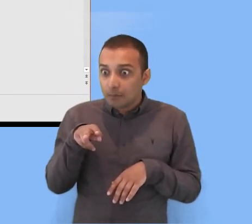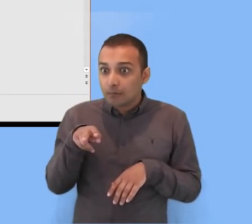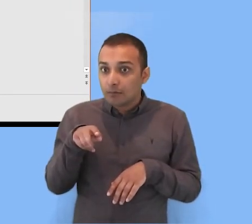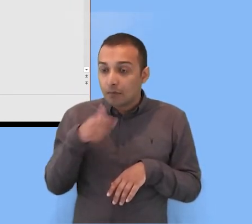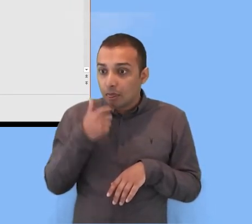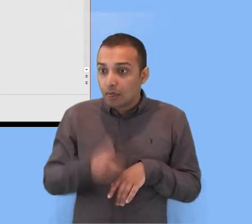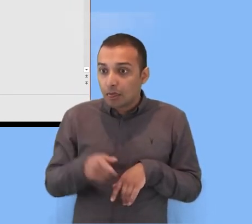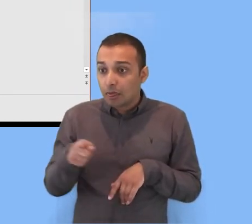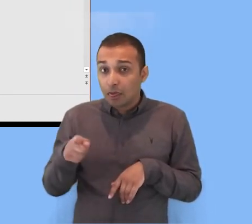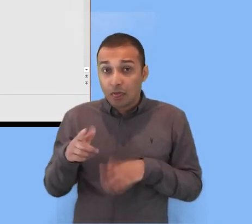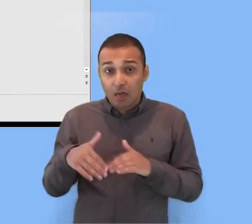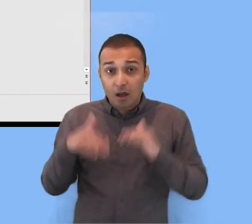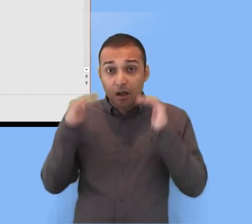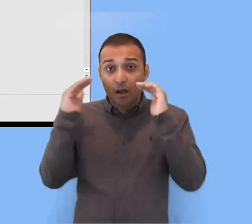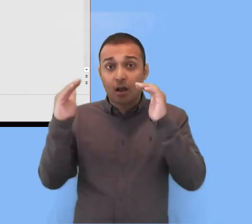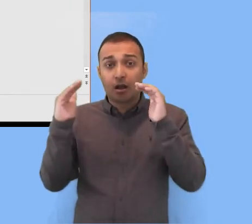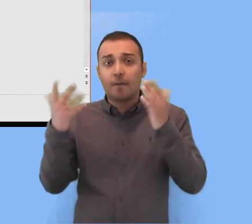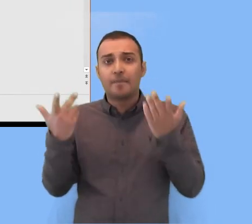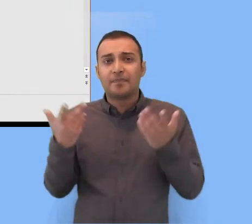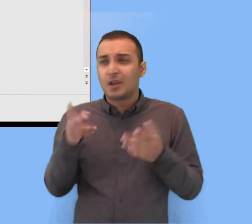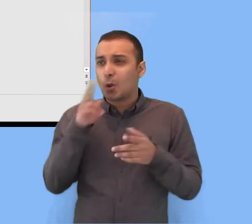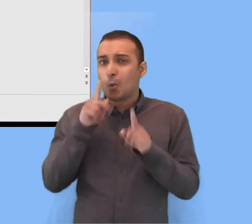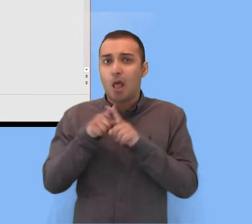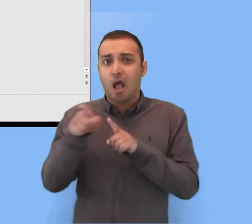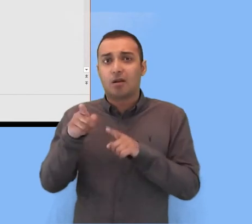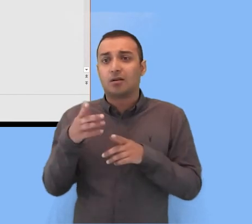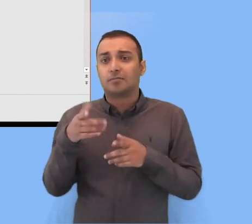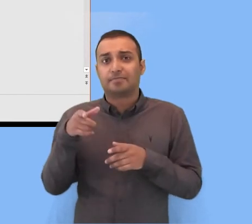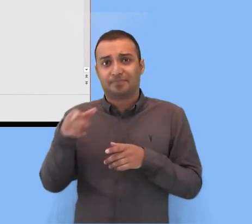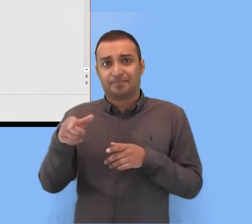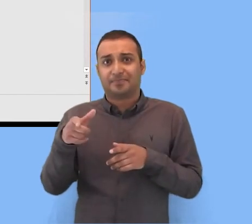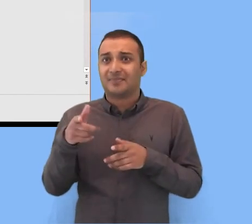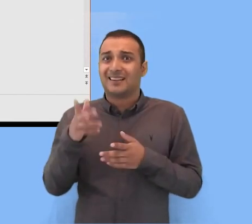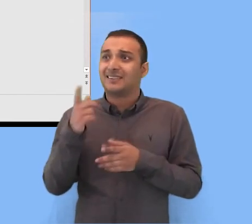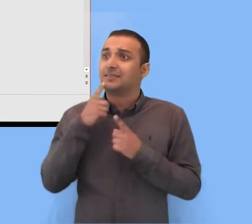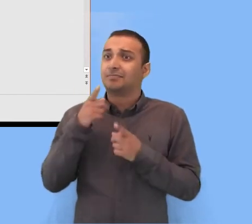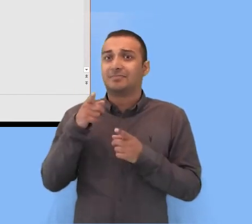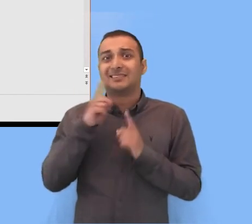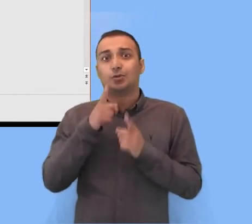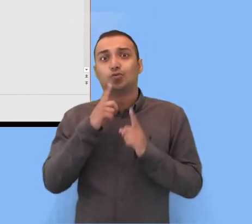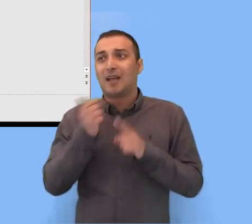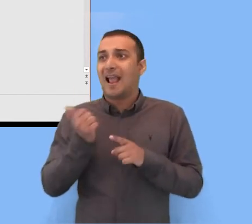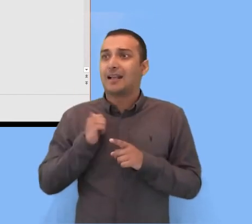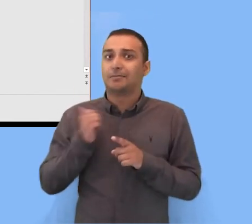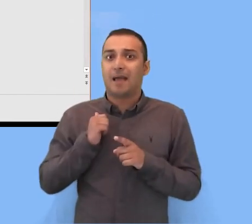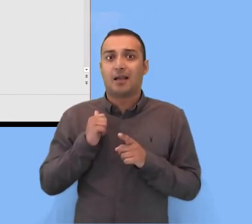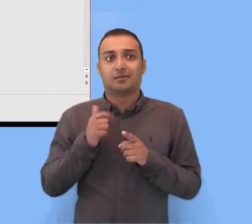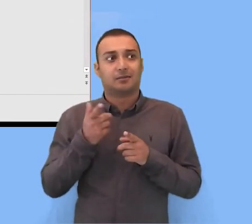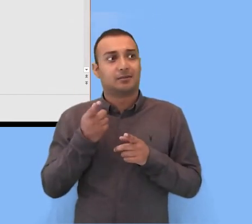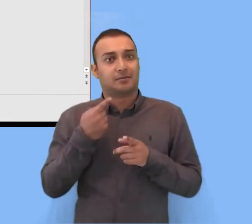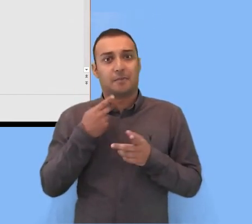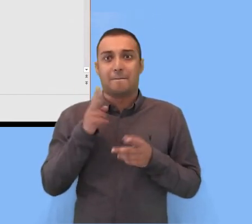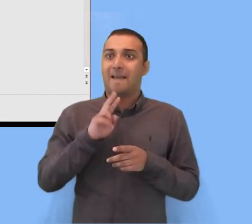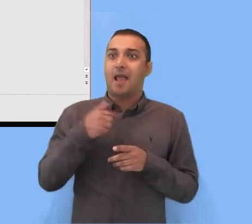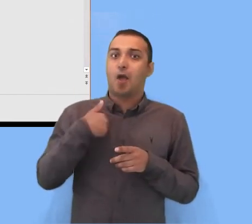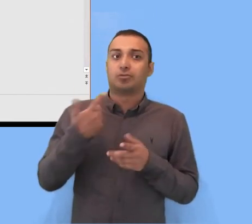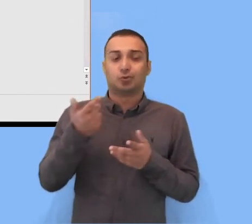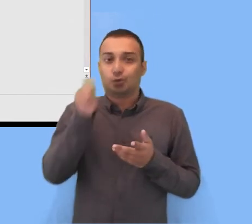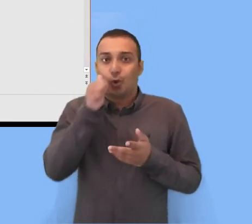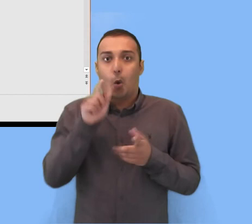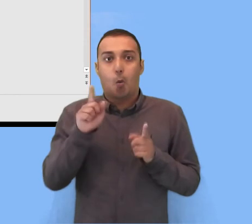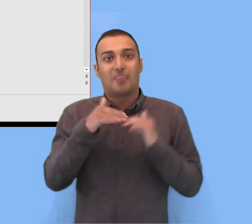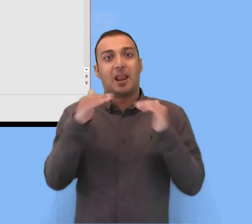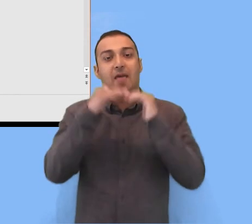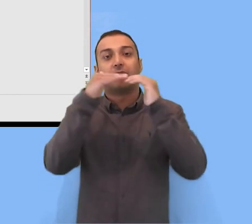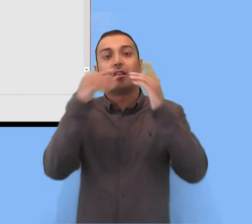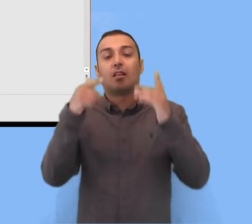are. The levels was a real sort of issue for this mum. And she says, I would prefer a document, a piece of